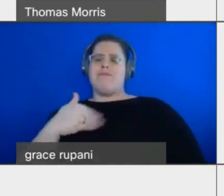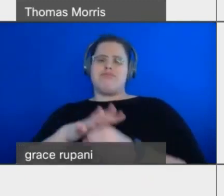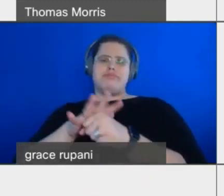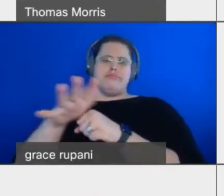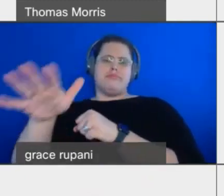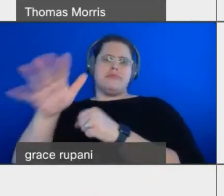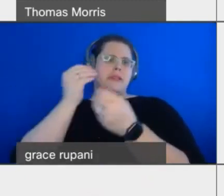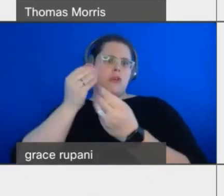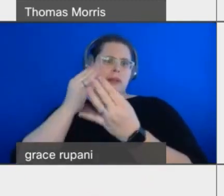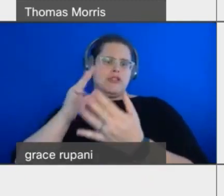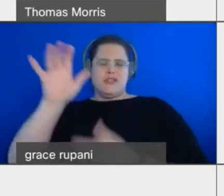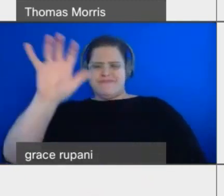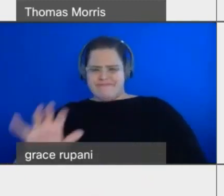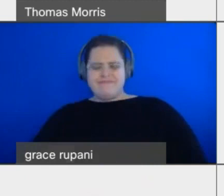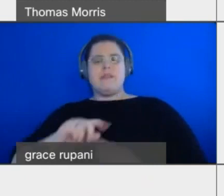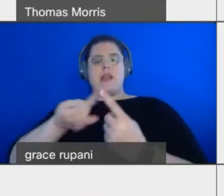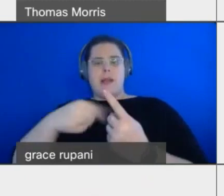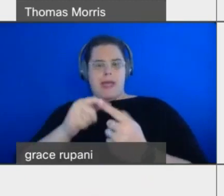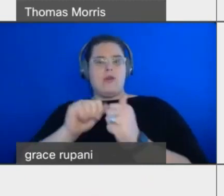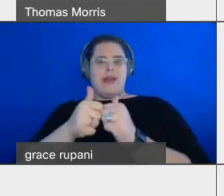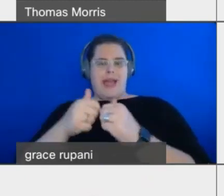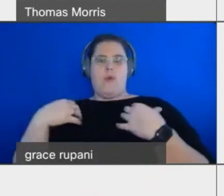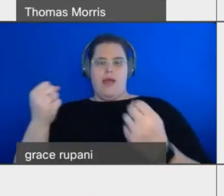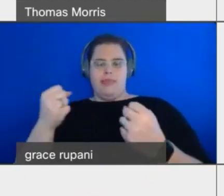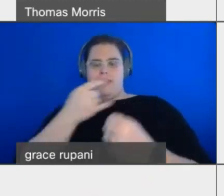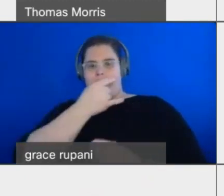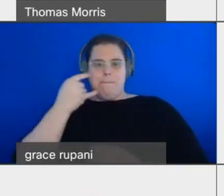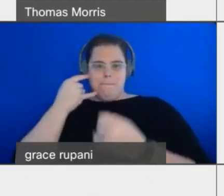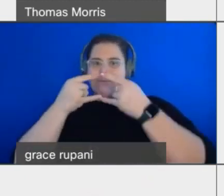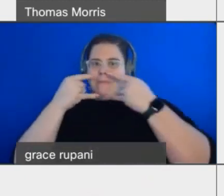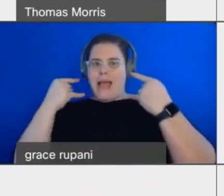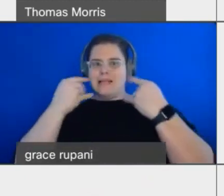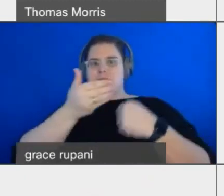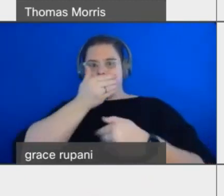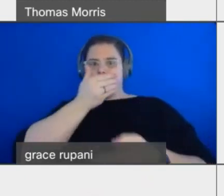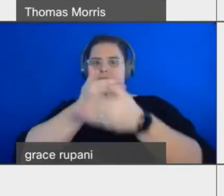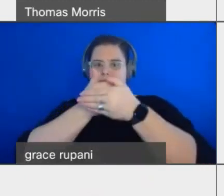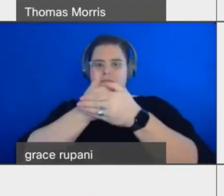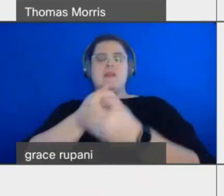vaccinations, they're an extra layer of protection. All other